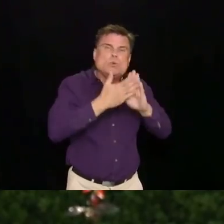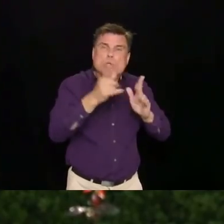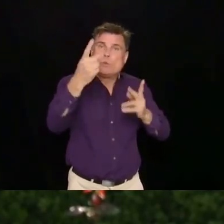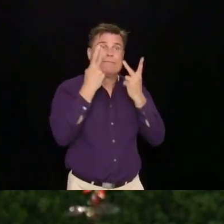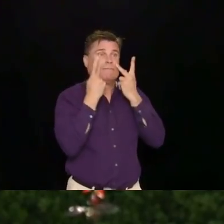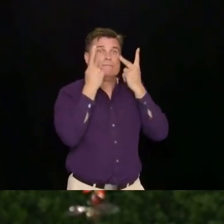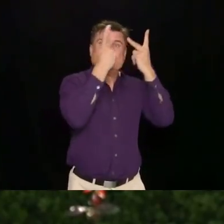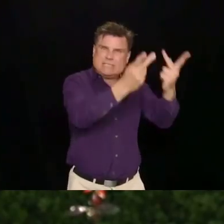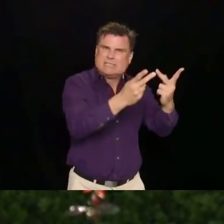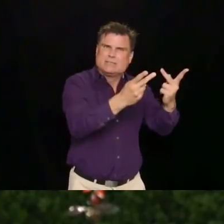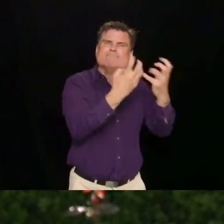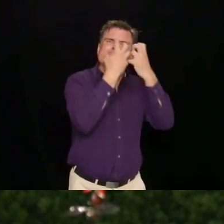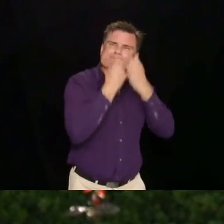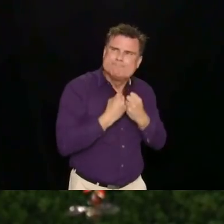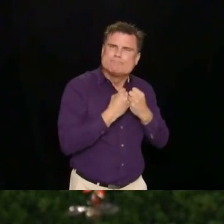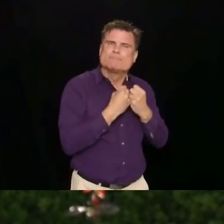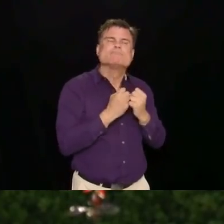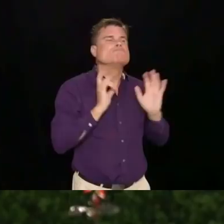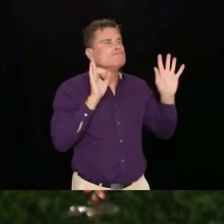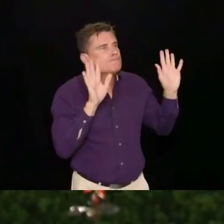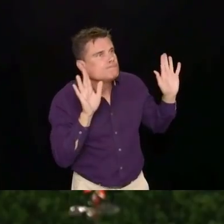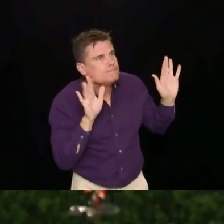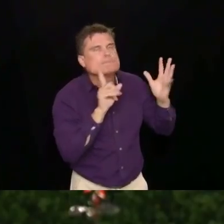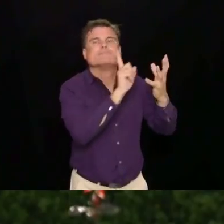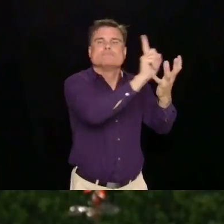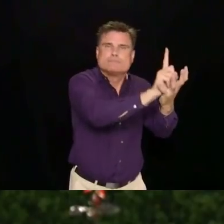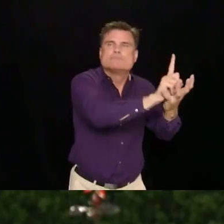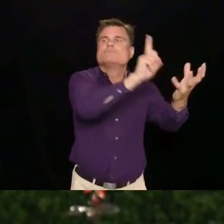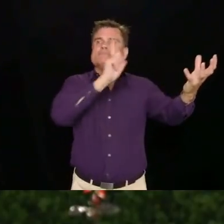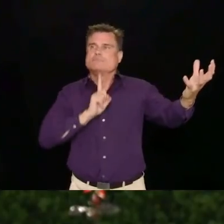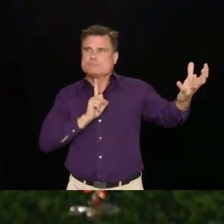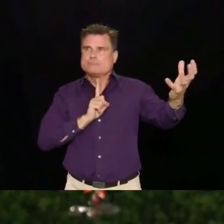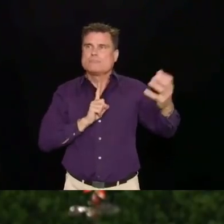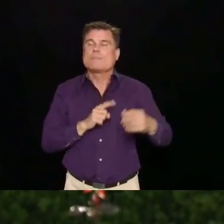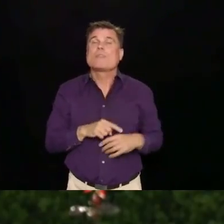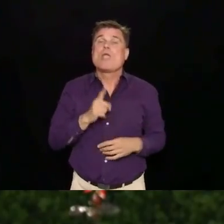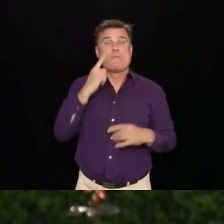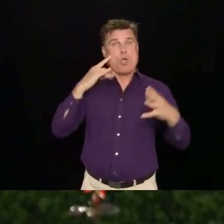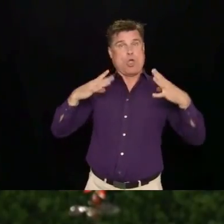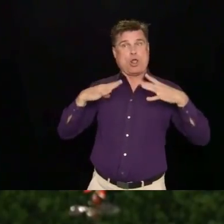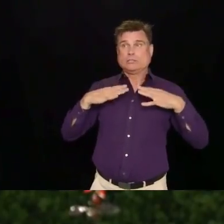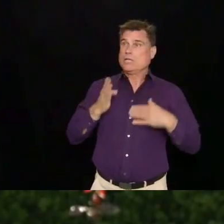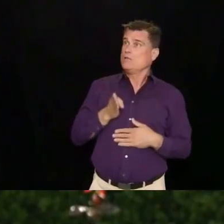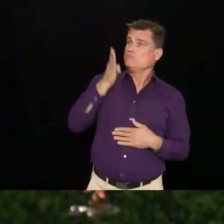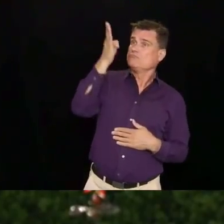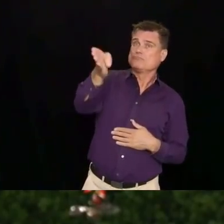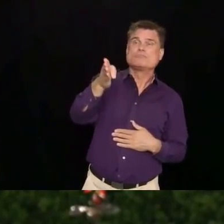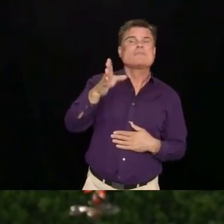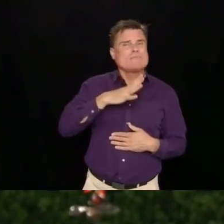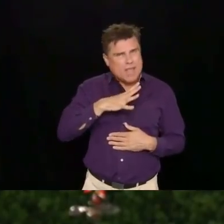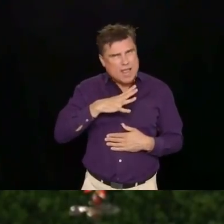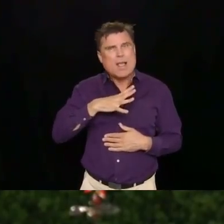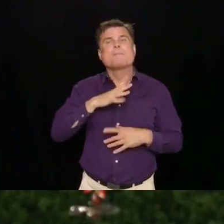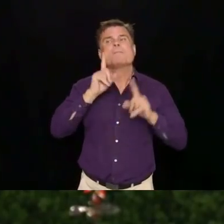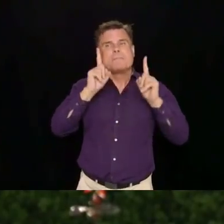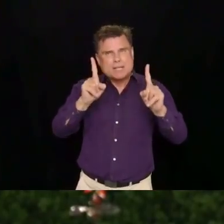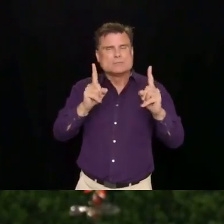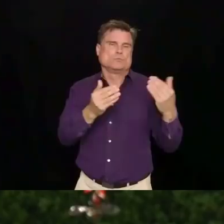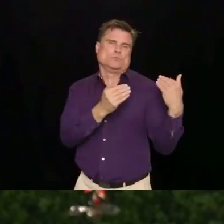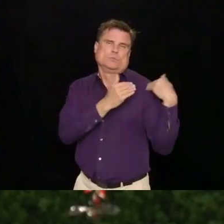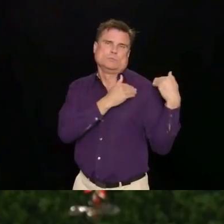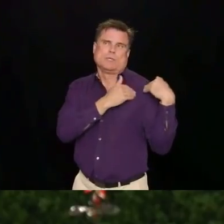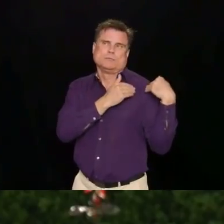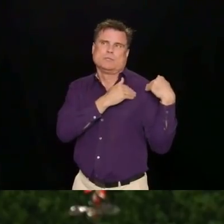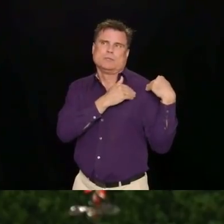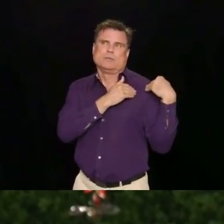think it's about understanding that while we're on vacation, we're not on vacation from our responsibilities with respect to